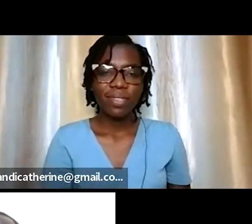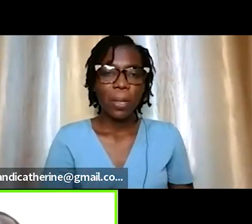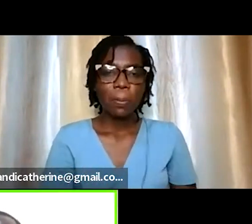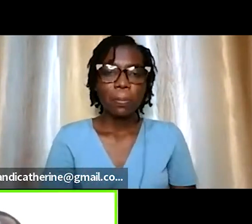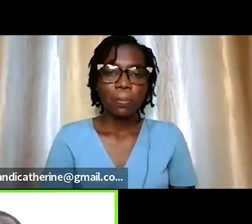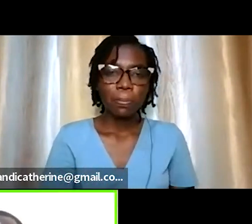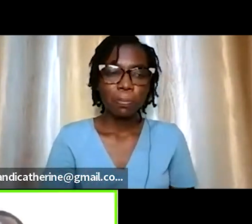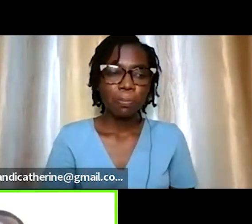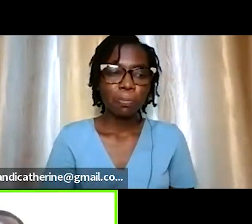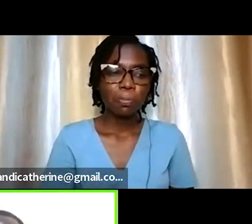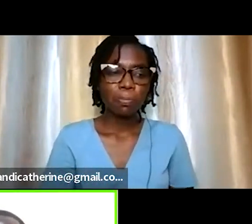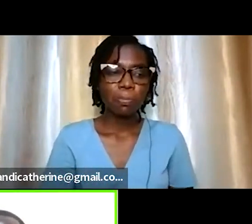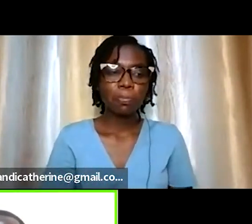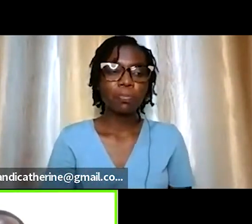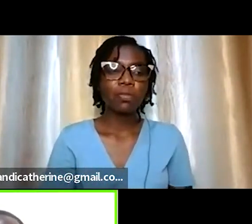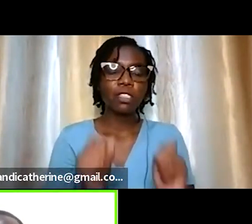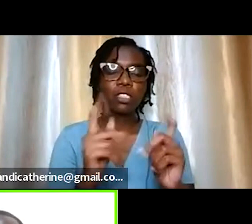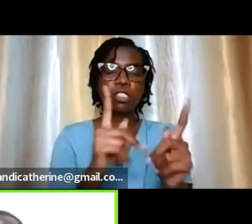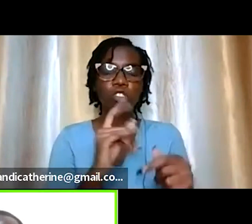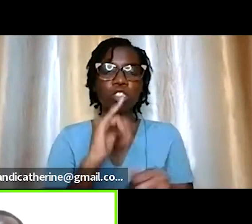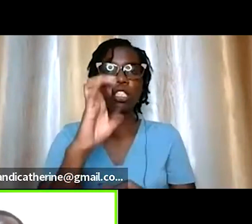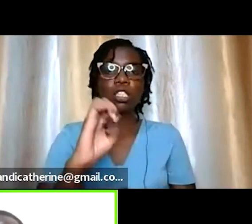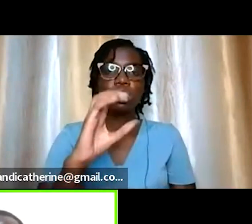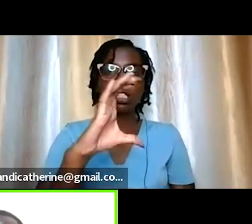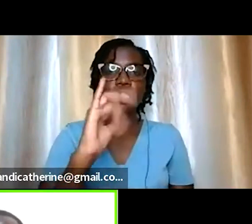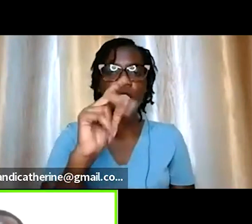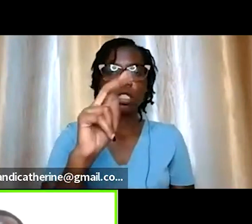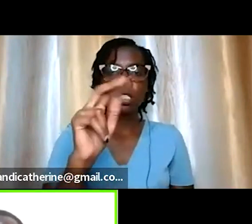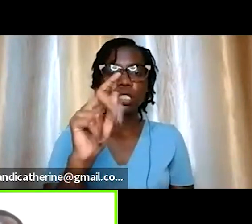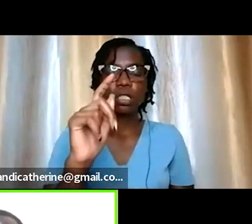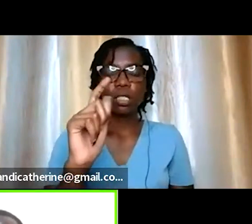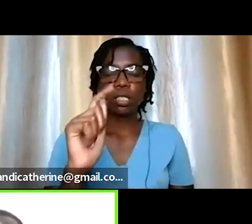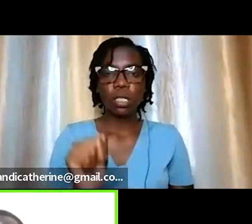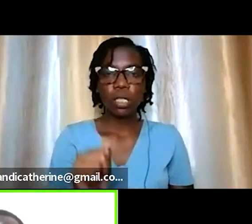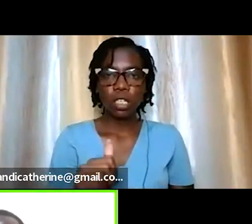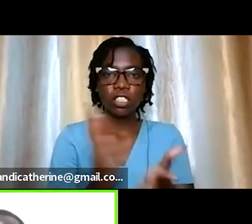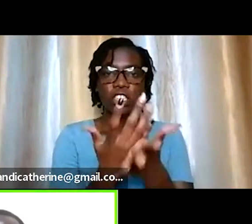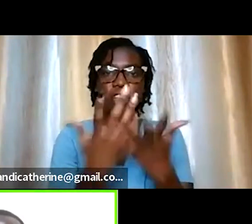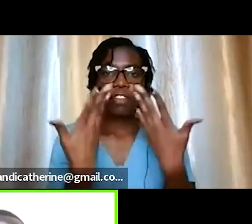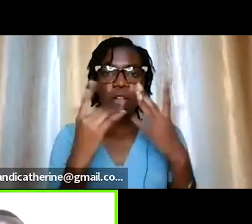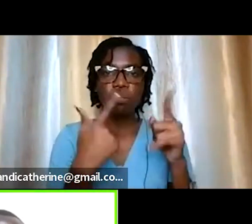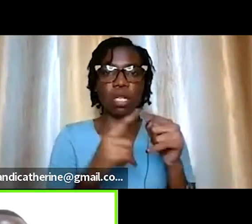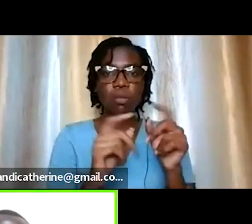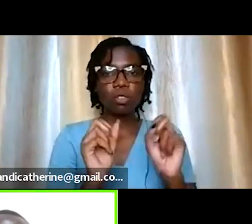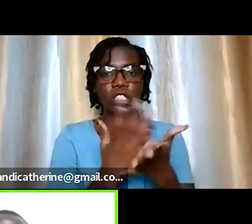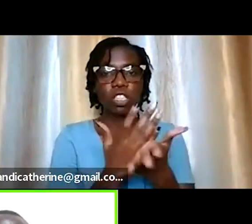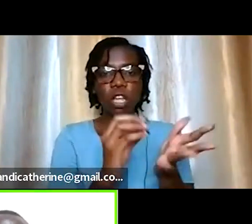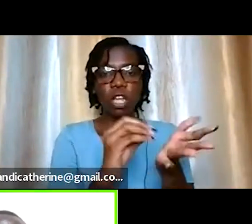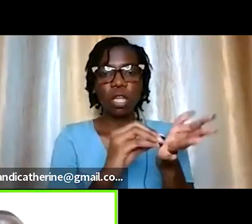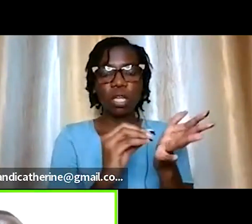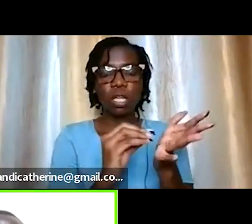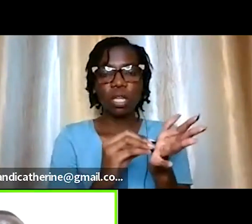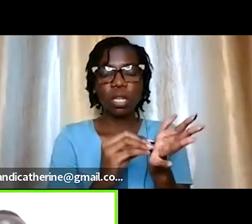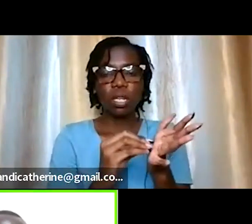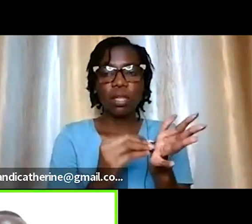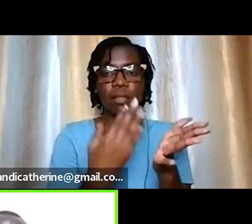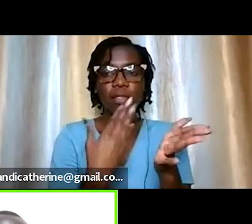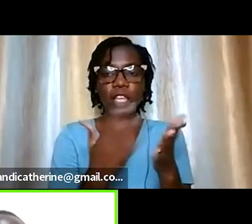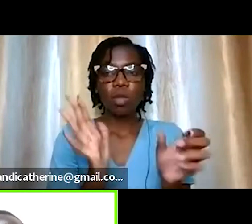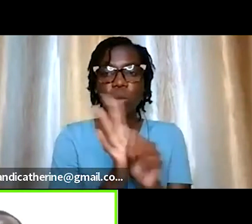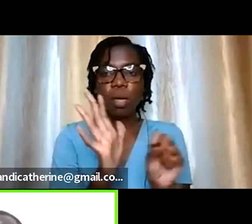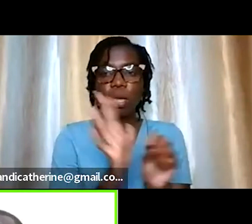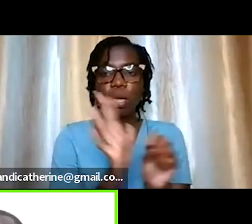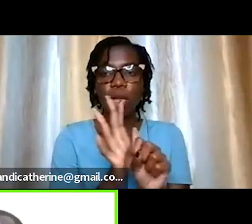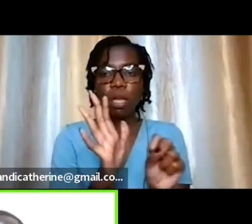Right. Cynthia has already shared, but it can always be reshared. Thank you so much,